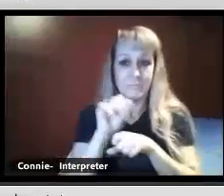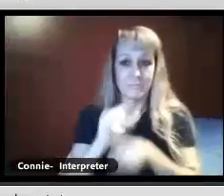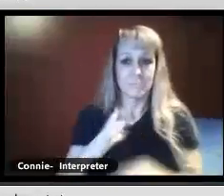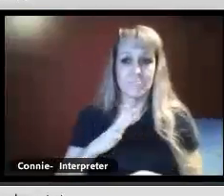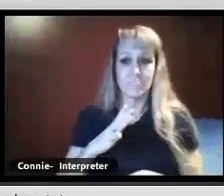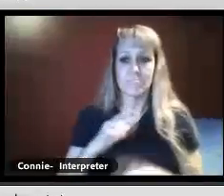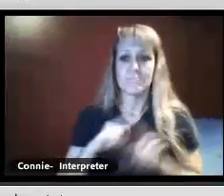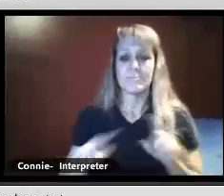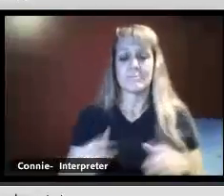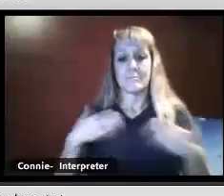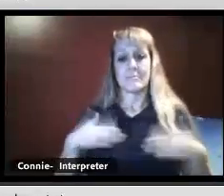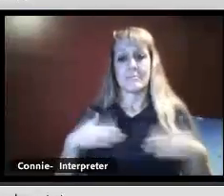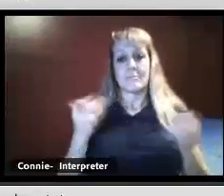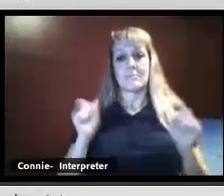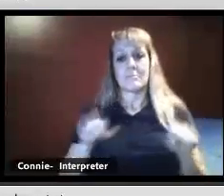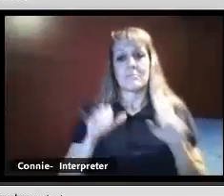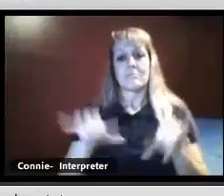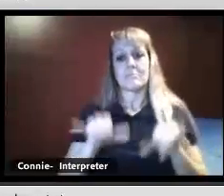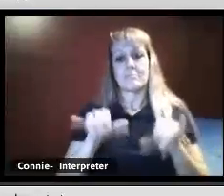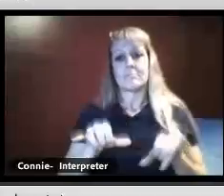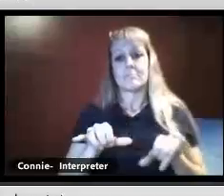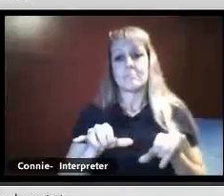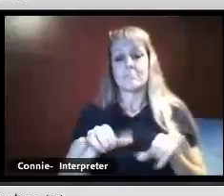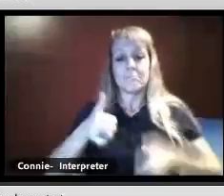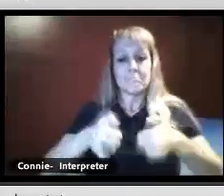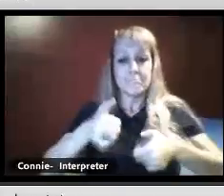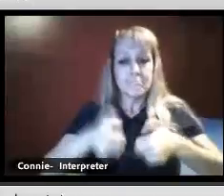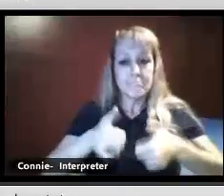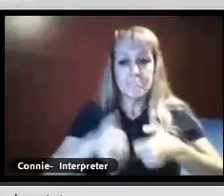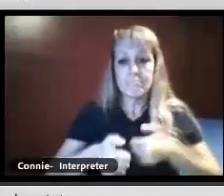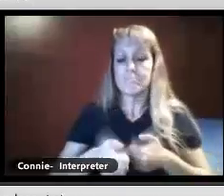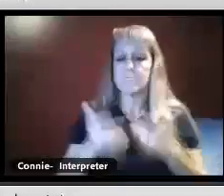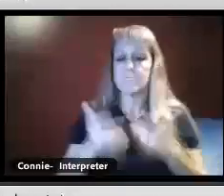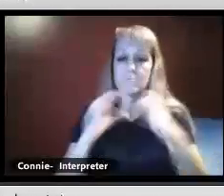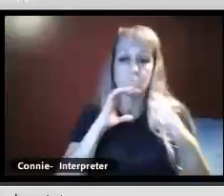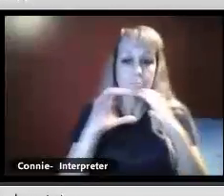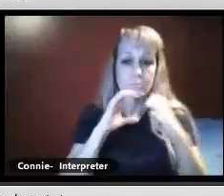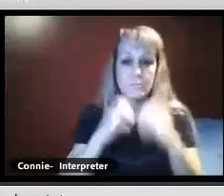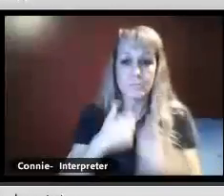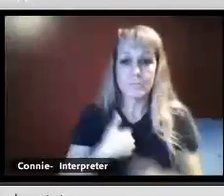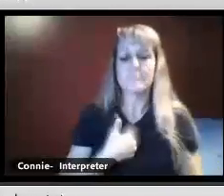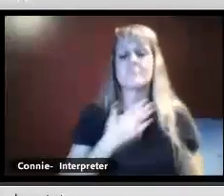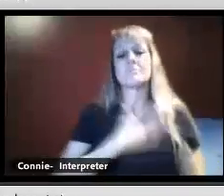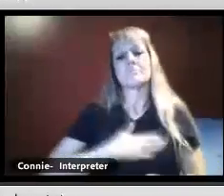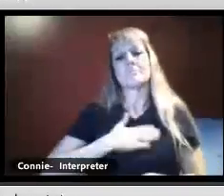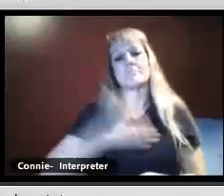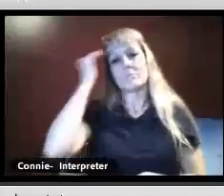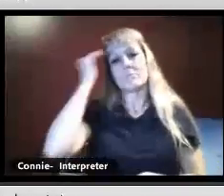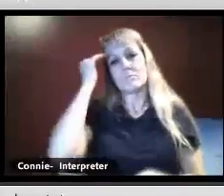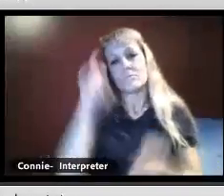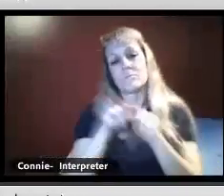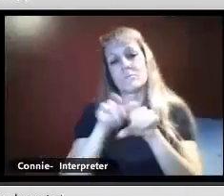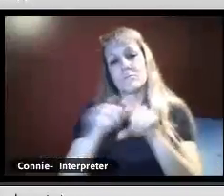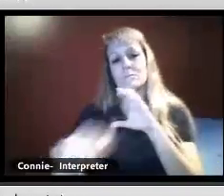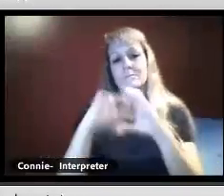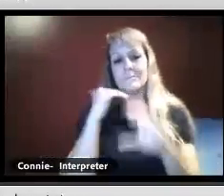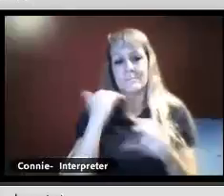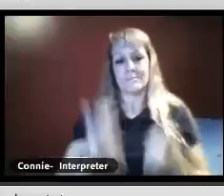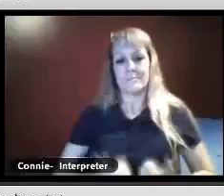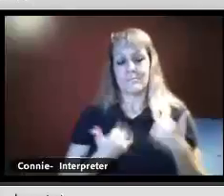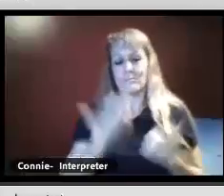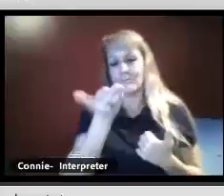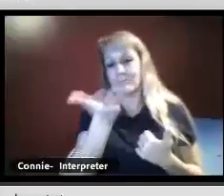would be very happy via text here if you care to communicate with me. Also, please do note that my email address is there on